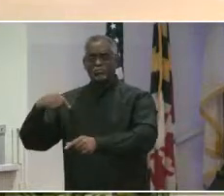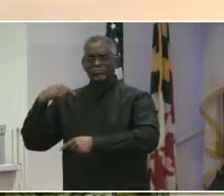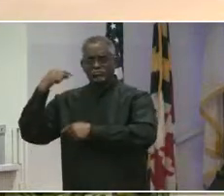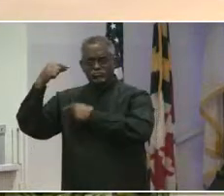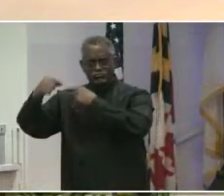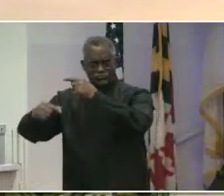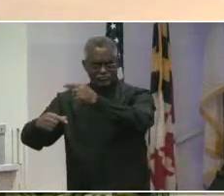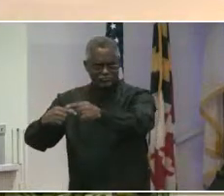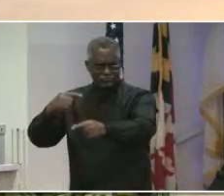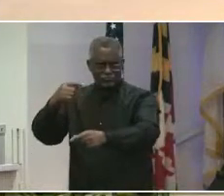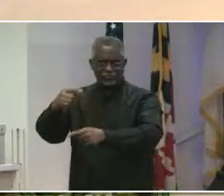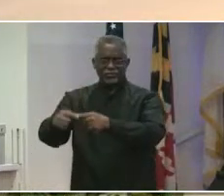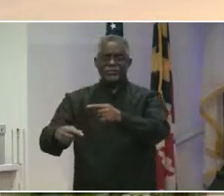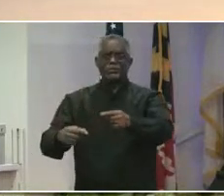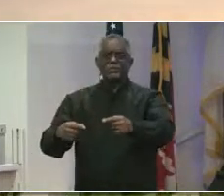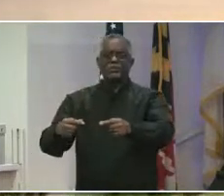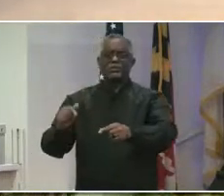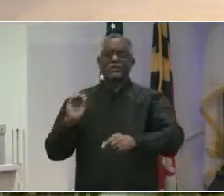all generations can meet